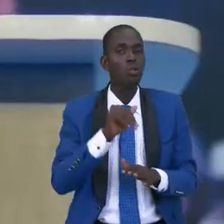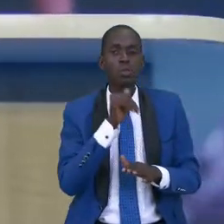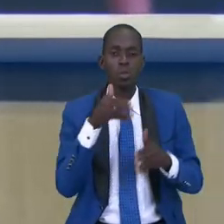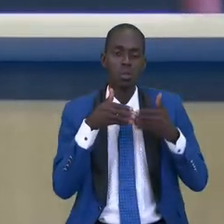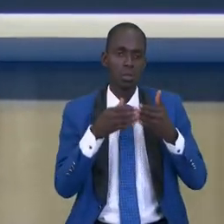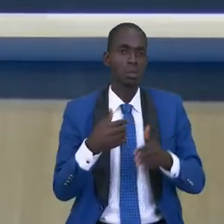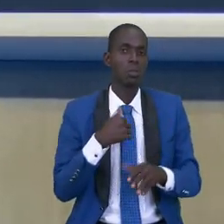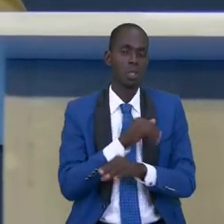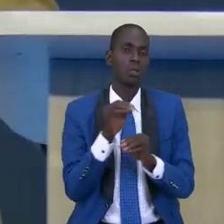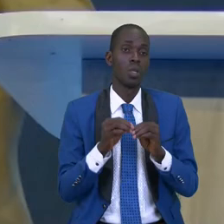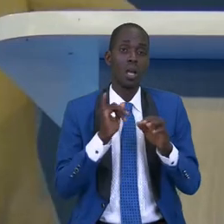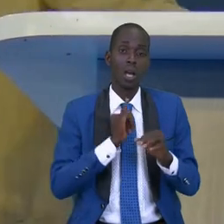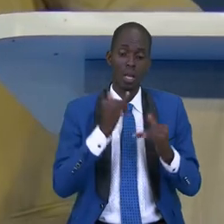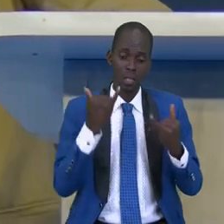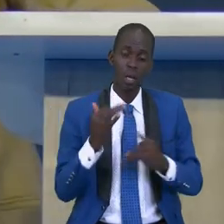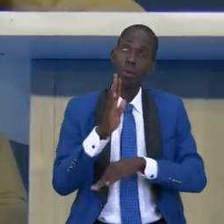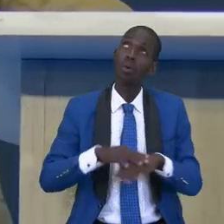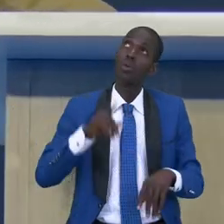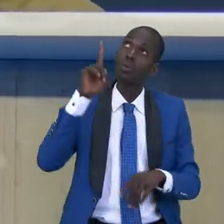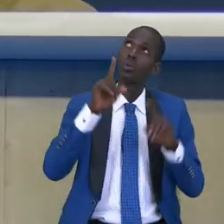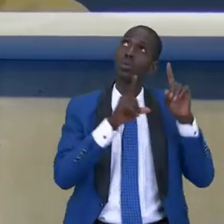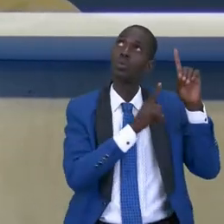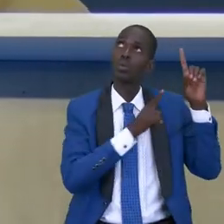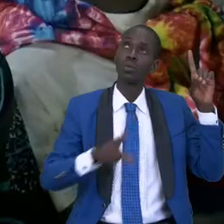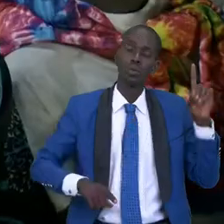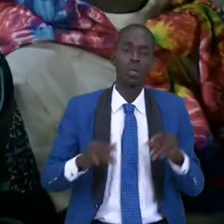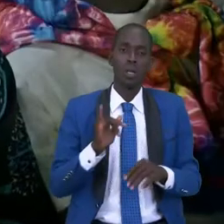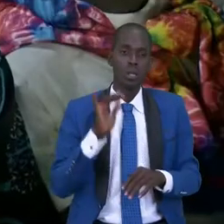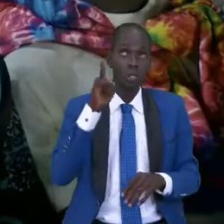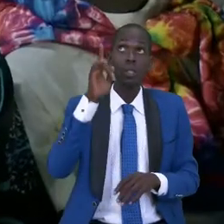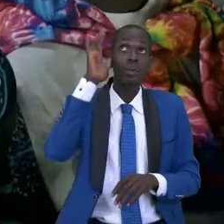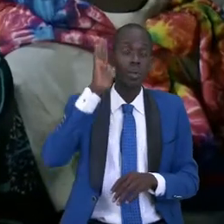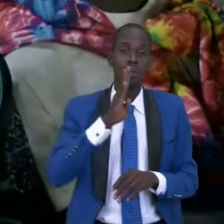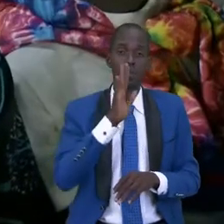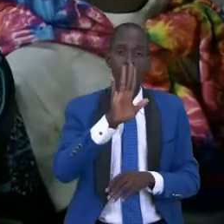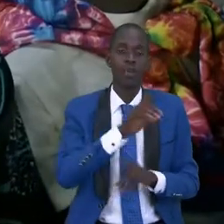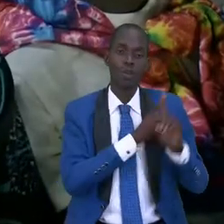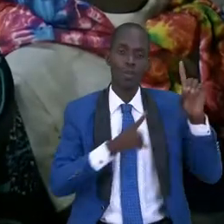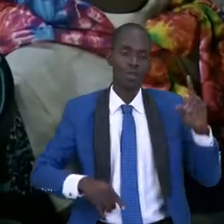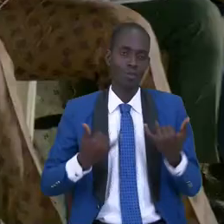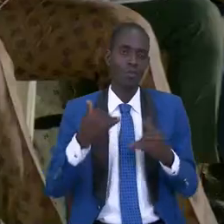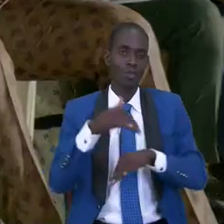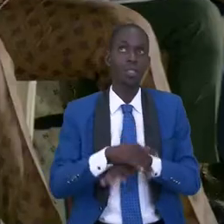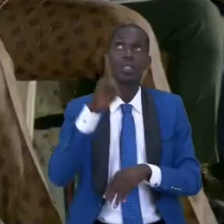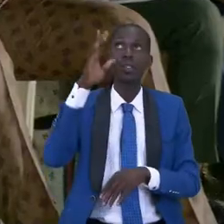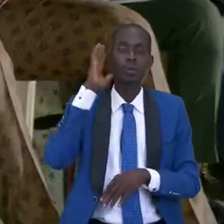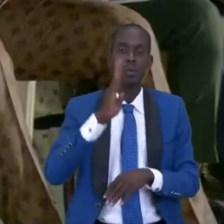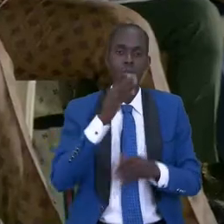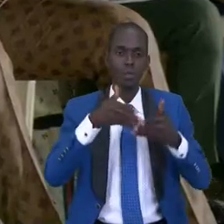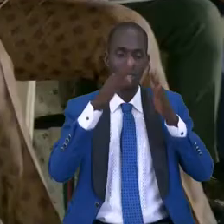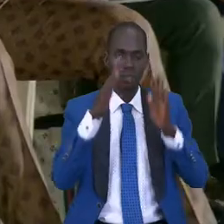I call you now my Lord. He'll be your Lord tonight, your director tonight,